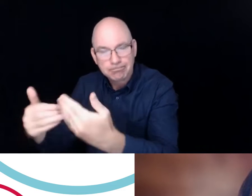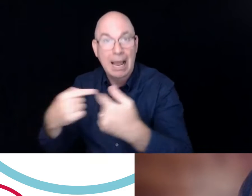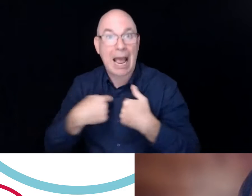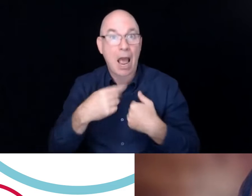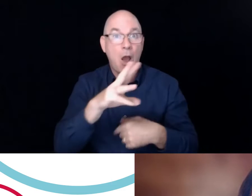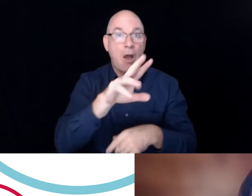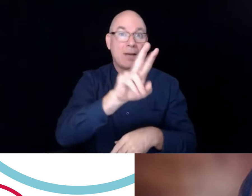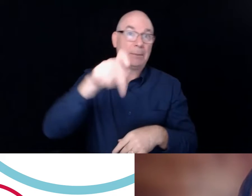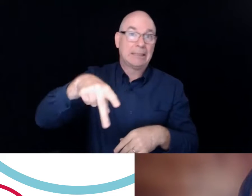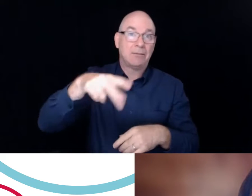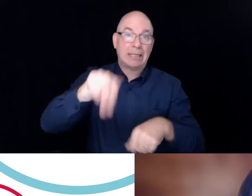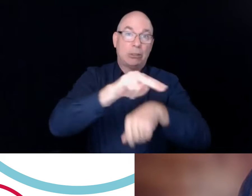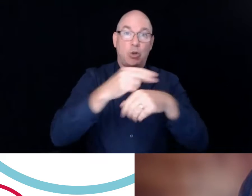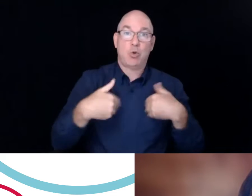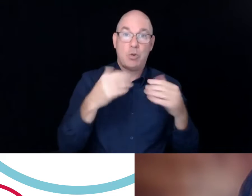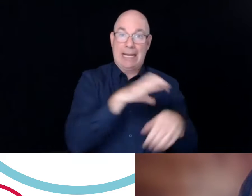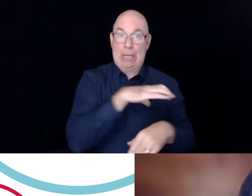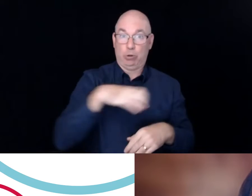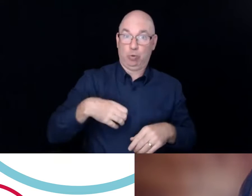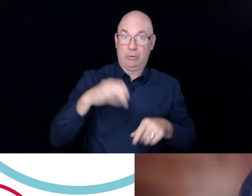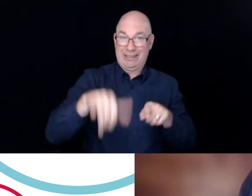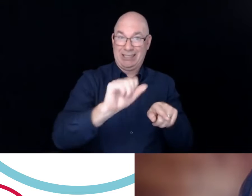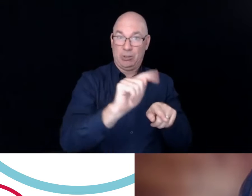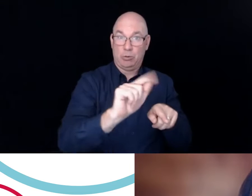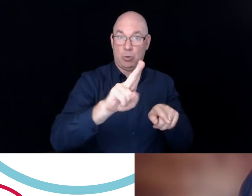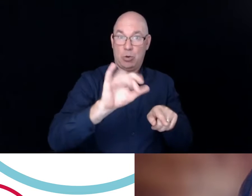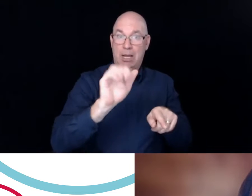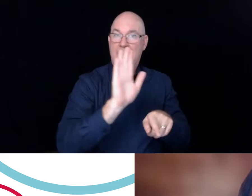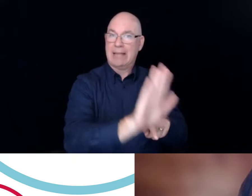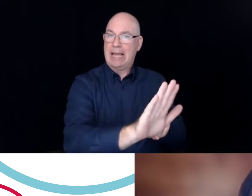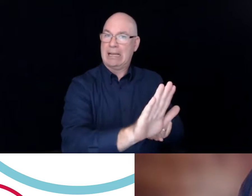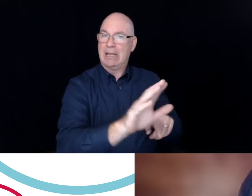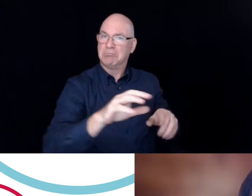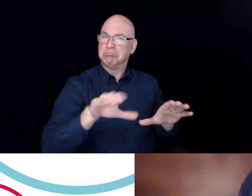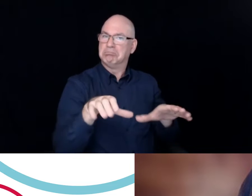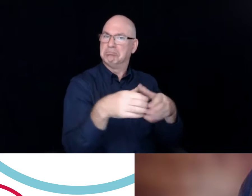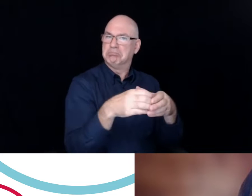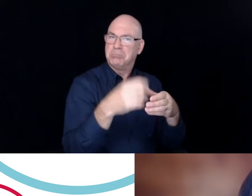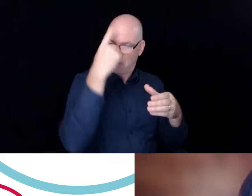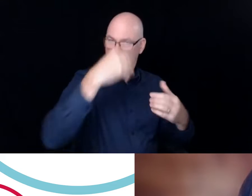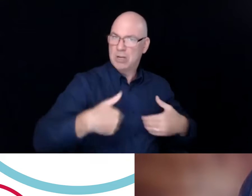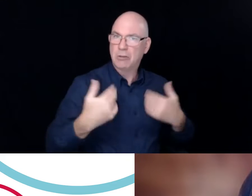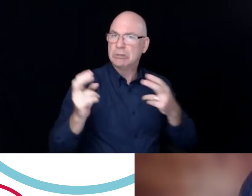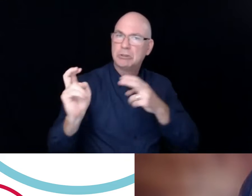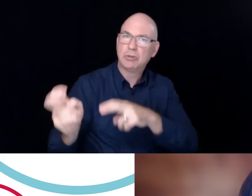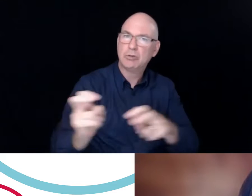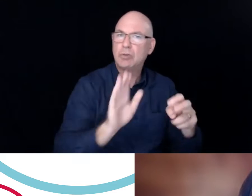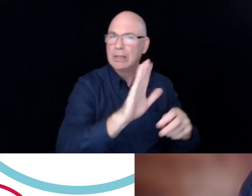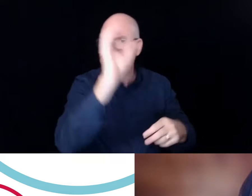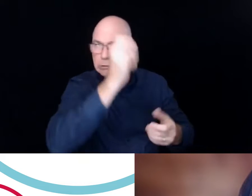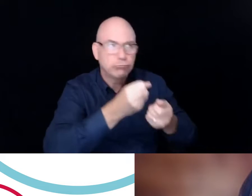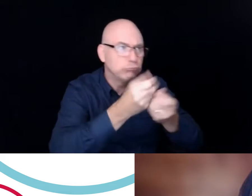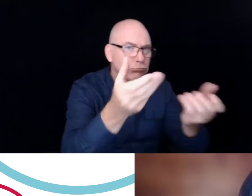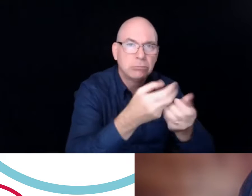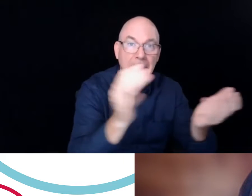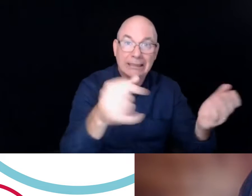Council. And the National Youth Council in St. Lucia is the voice of young people. It's a governing body for youth issues. And being